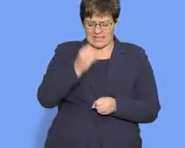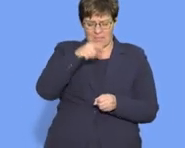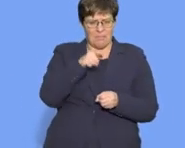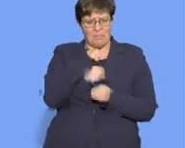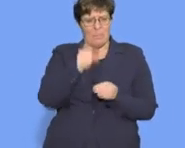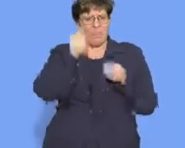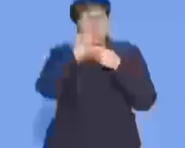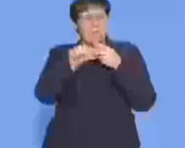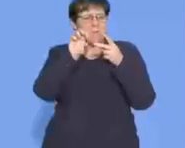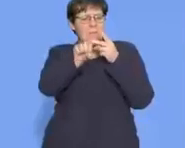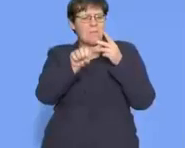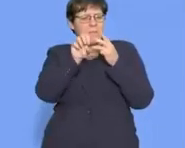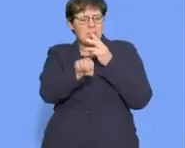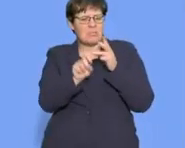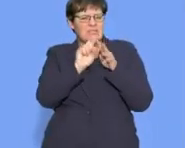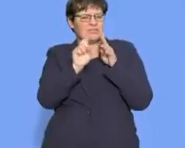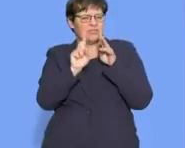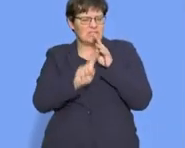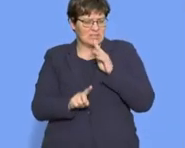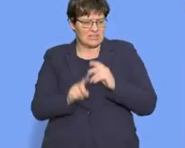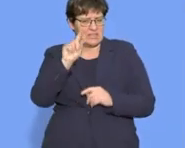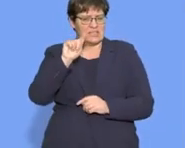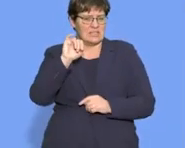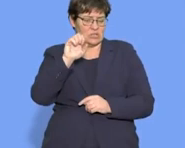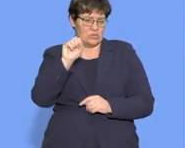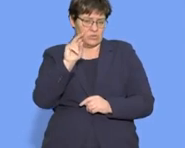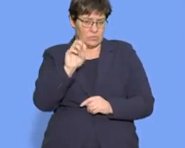we actually find all these tissues?